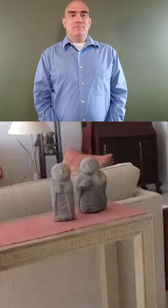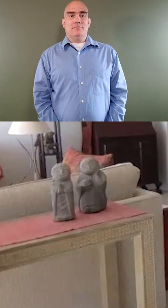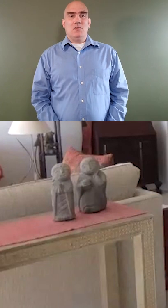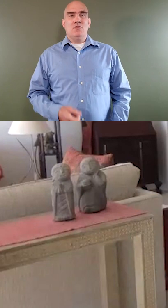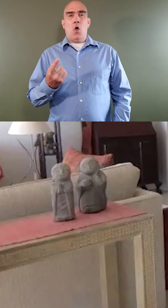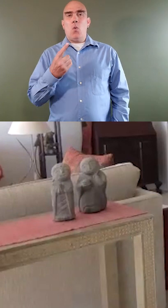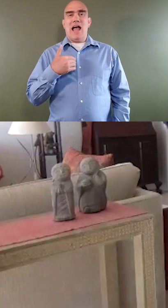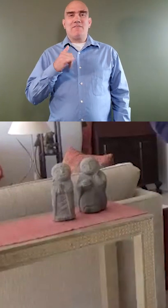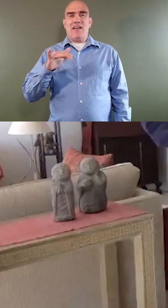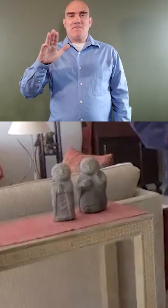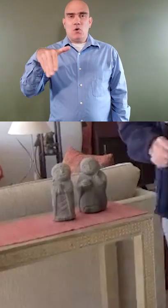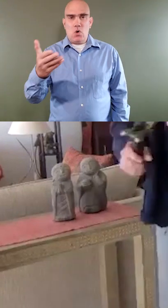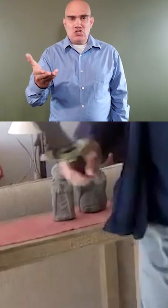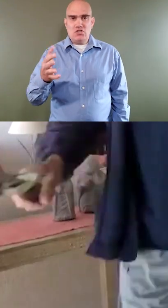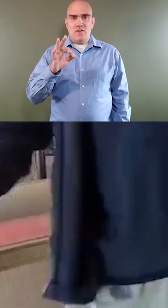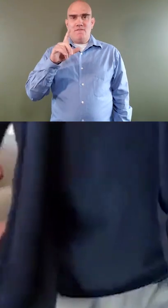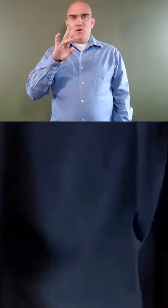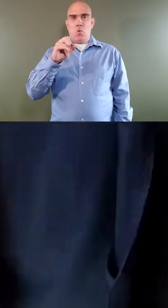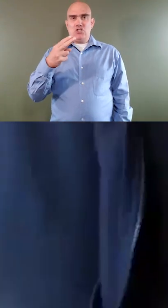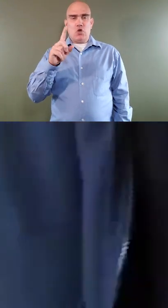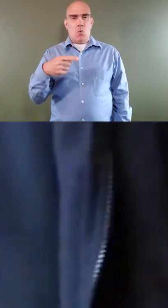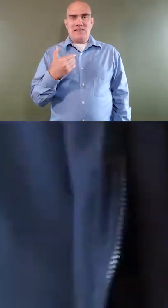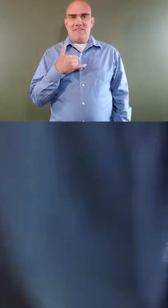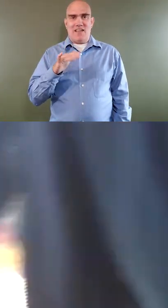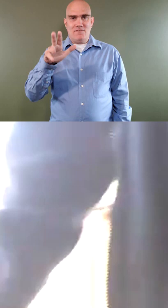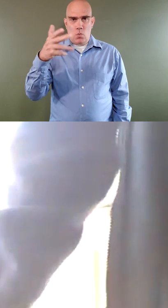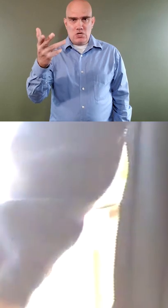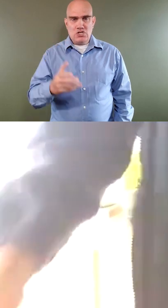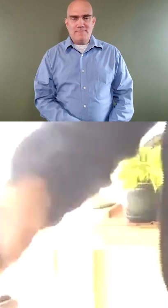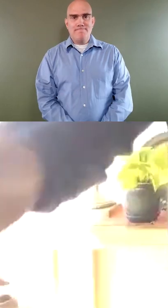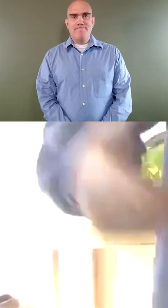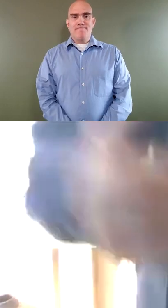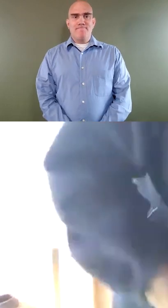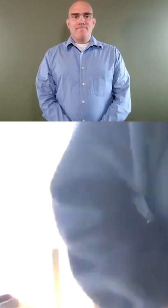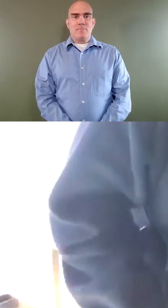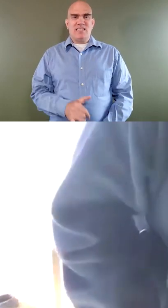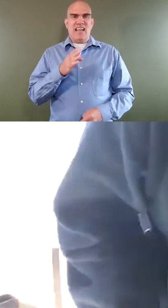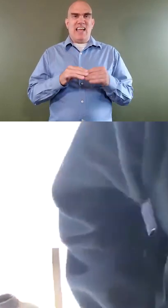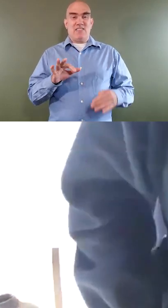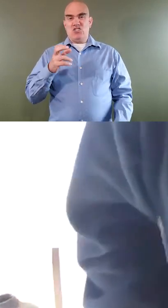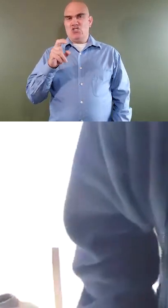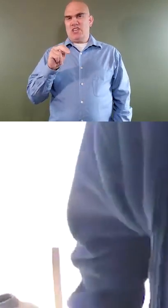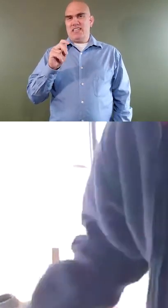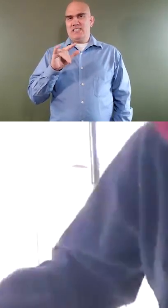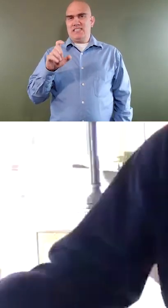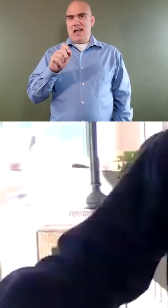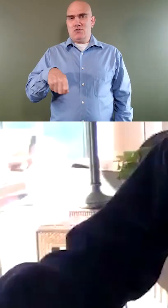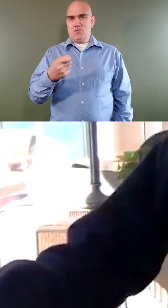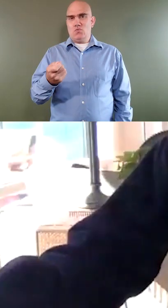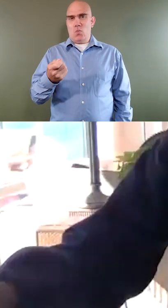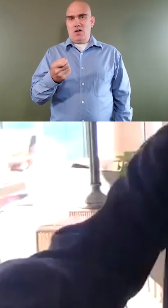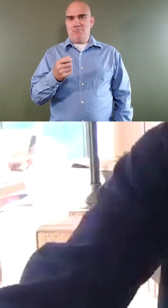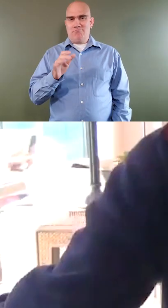So there's a flourish. There's always a flourish. And that's the end of the Chen